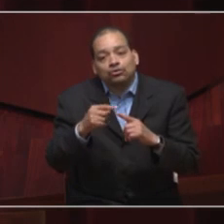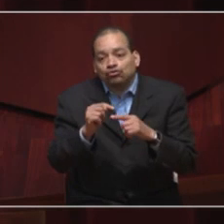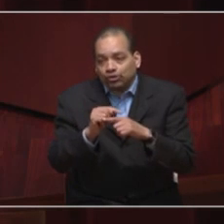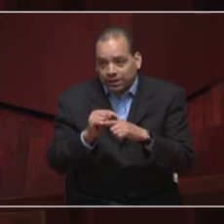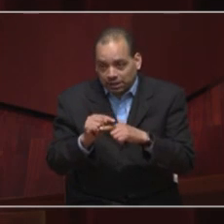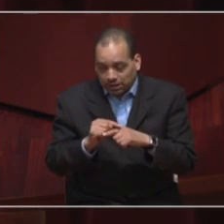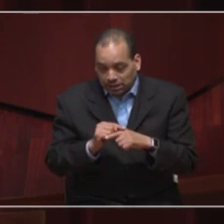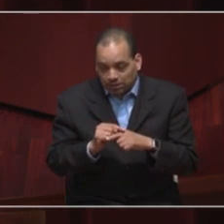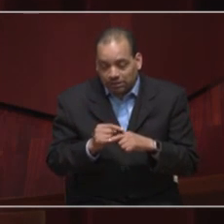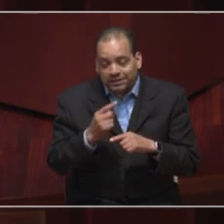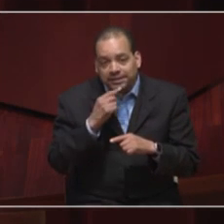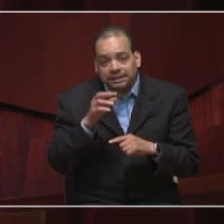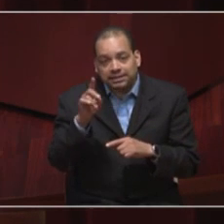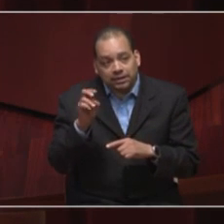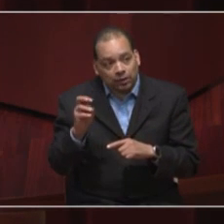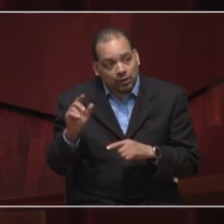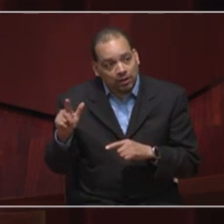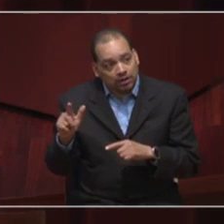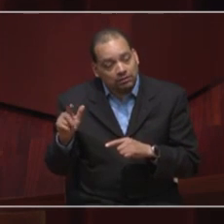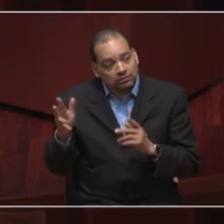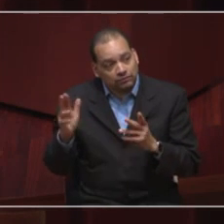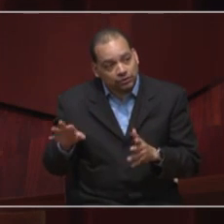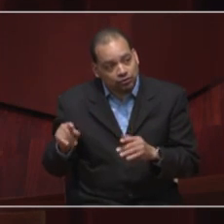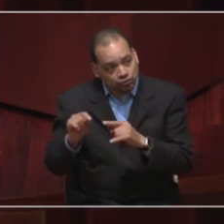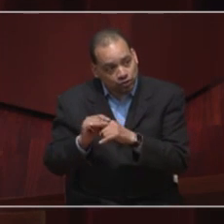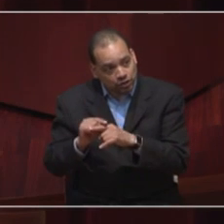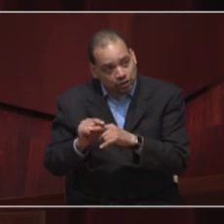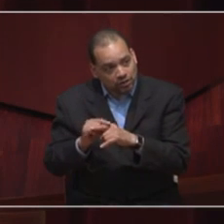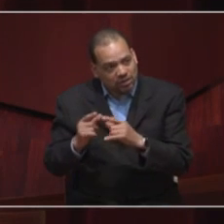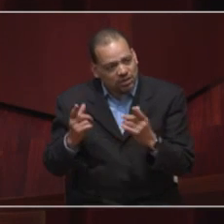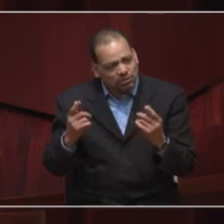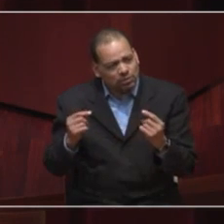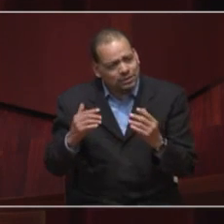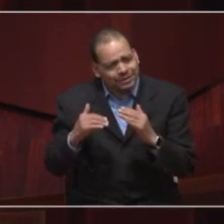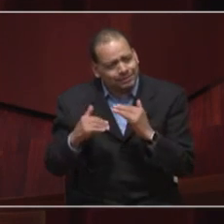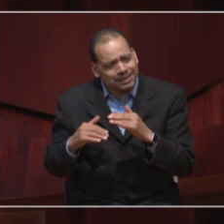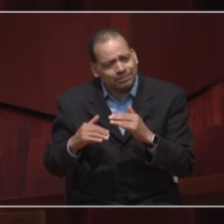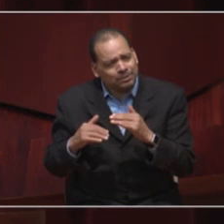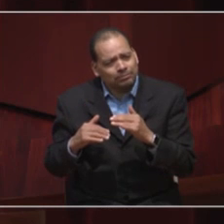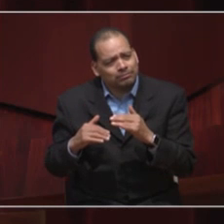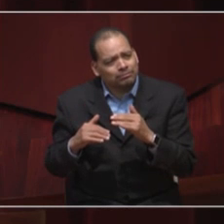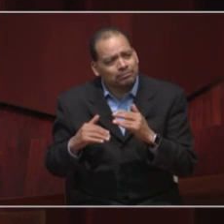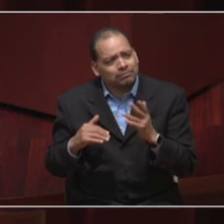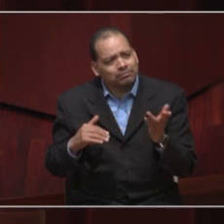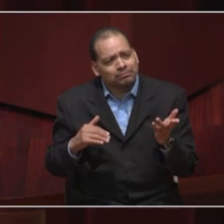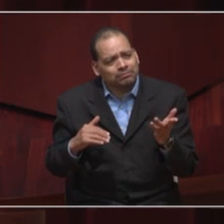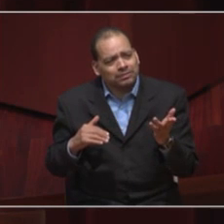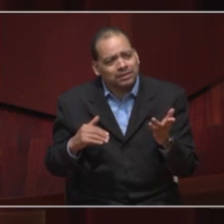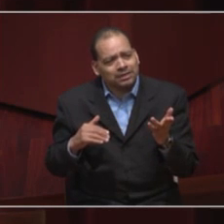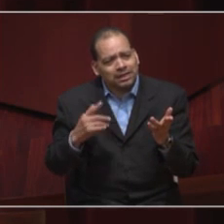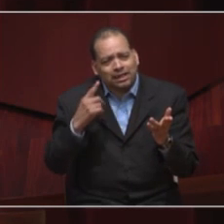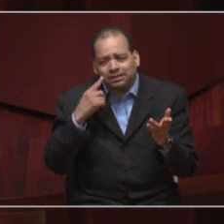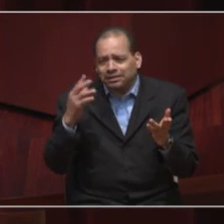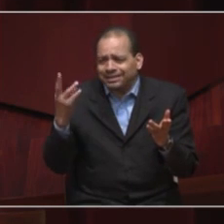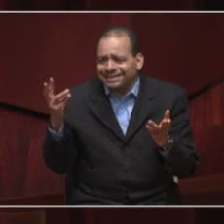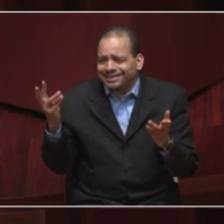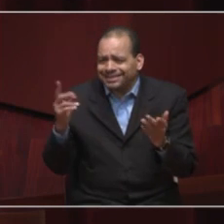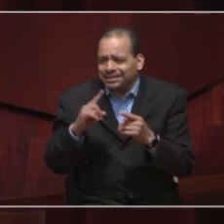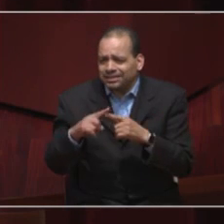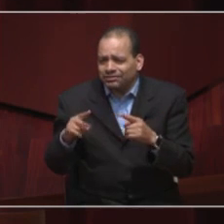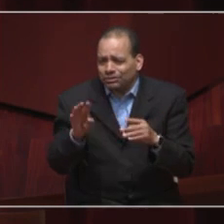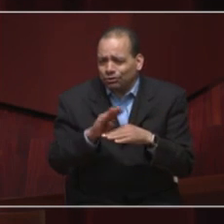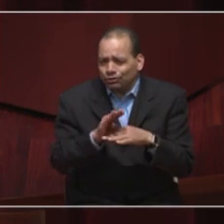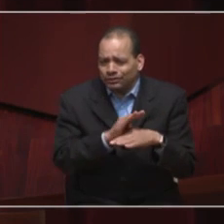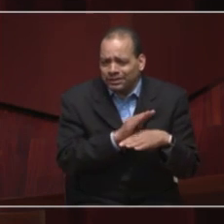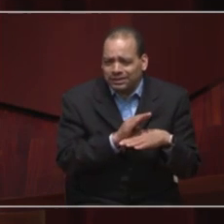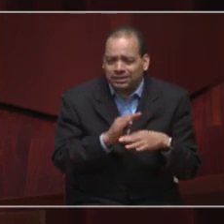that Department of Labor, they did theirs online. What was the minimum? Because I know it's like about 16 of them. 16 videos totaling